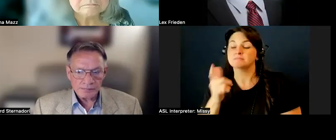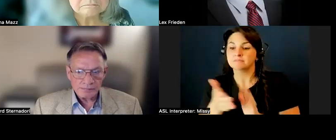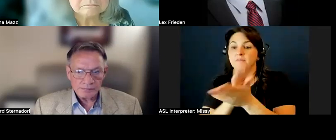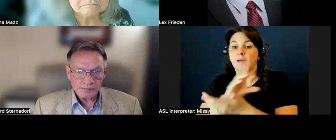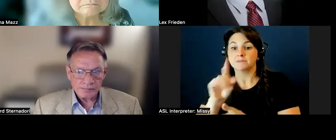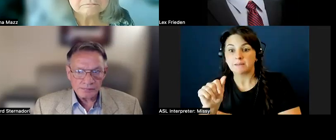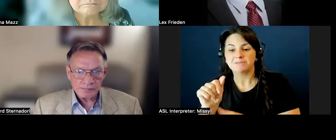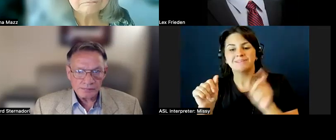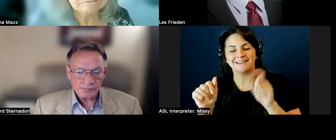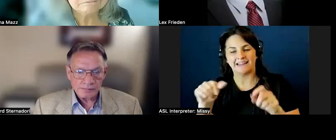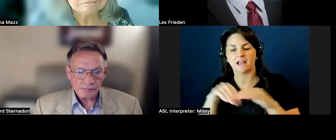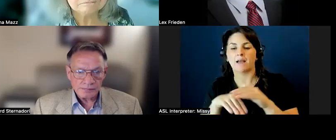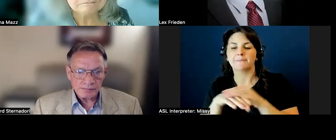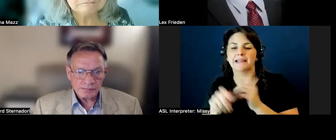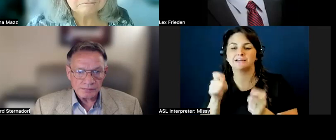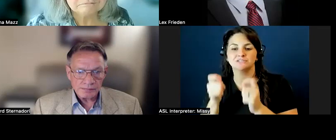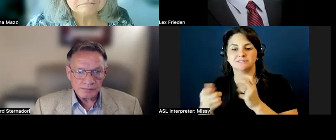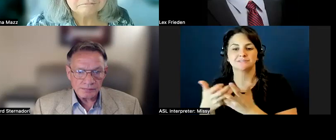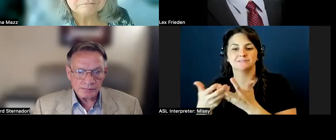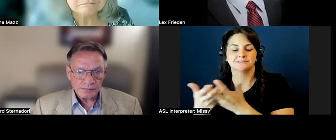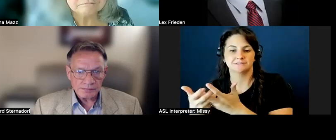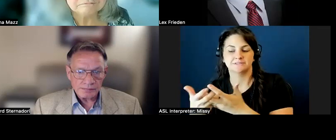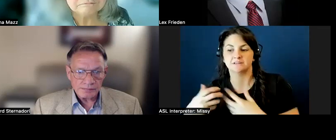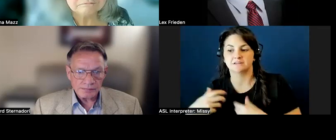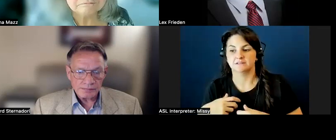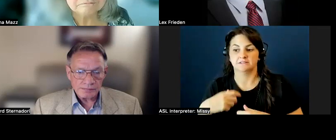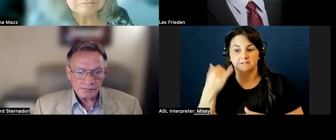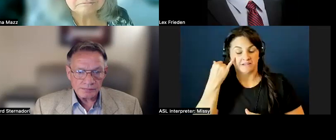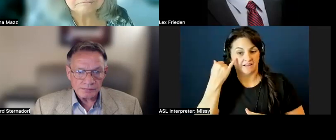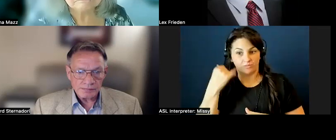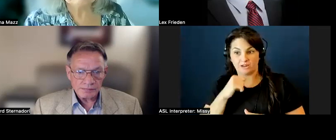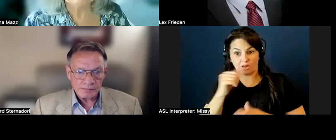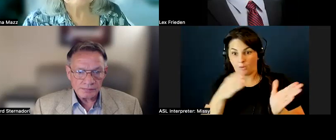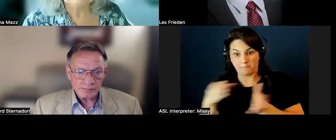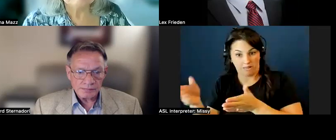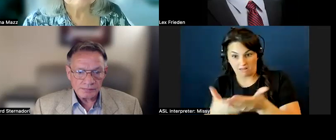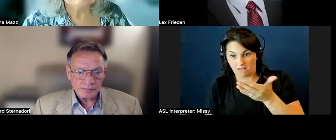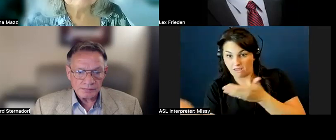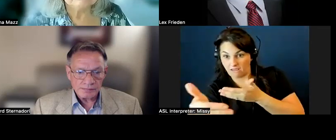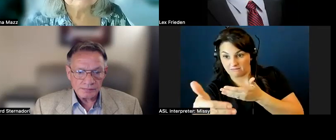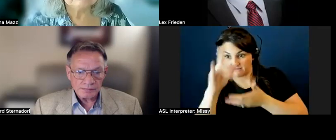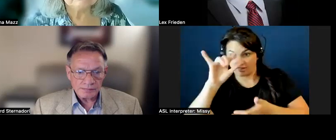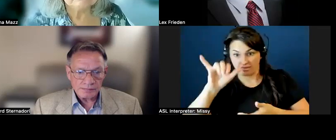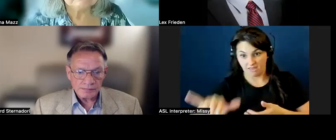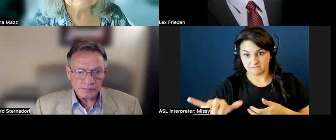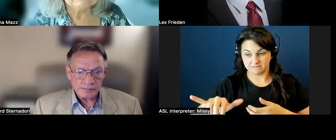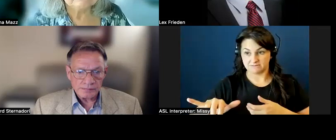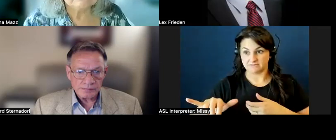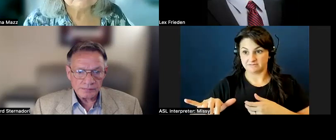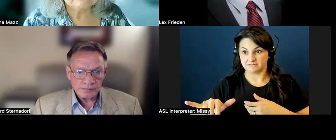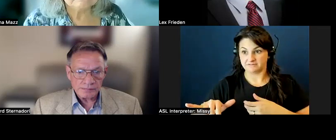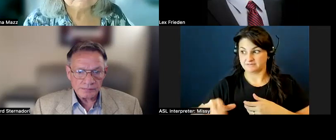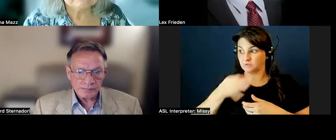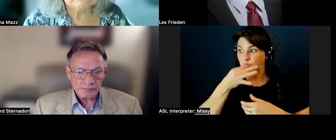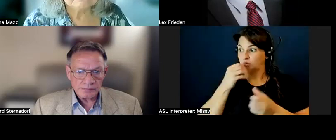need accommodations. If we don't plan for that segment of the